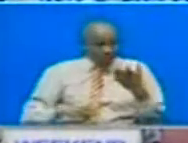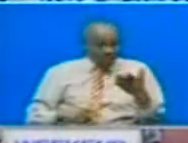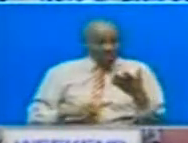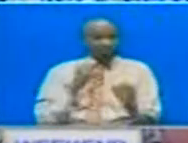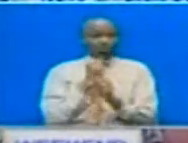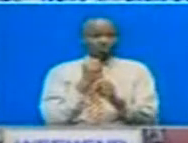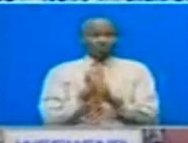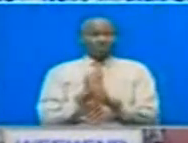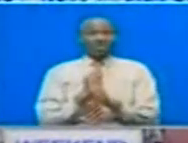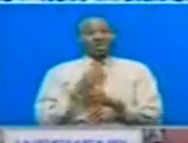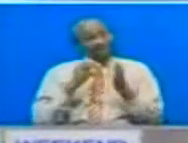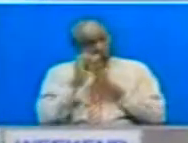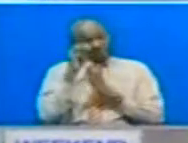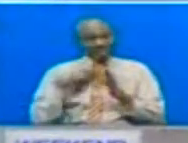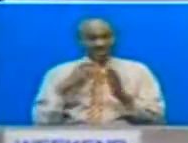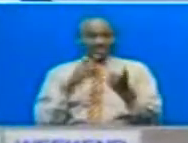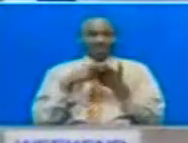their maturity at debate.